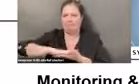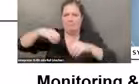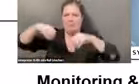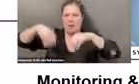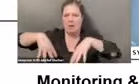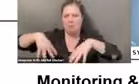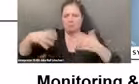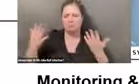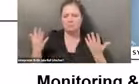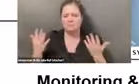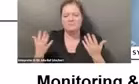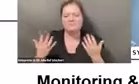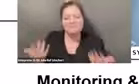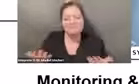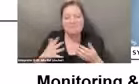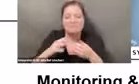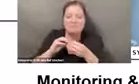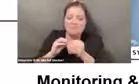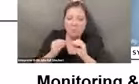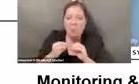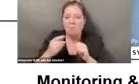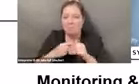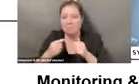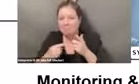many problems people